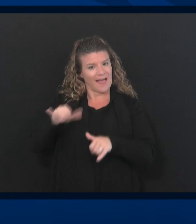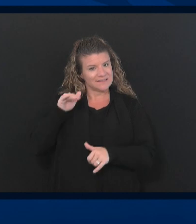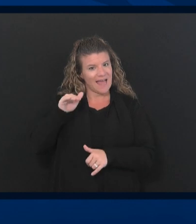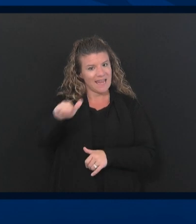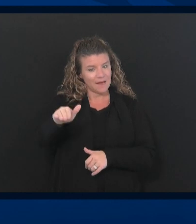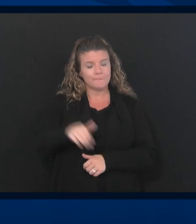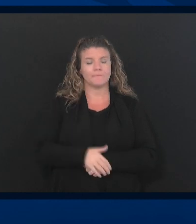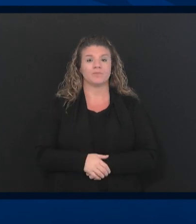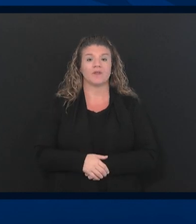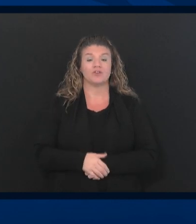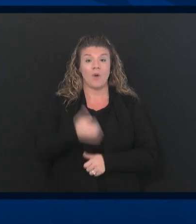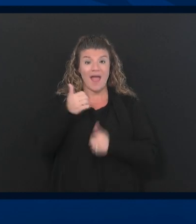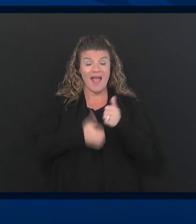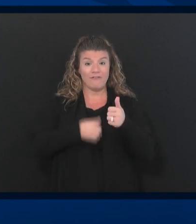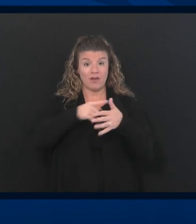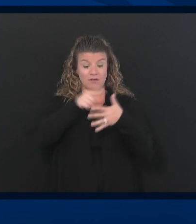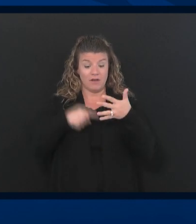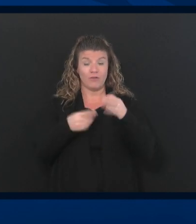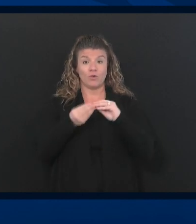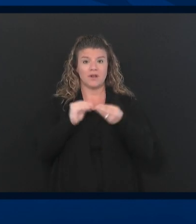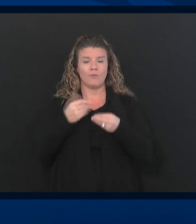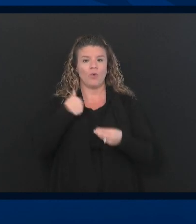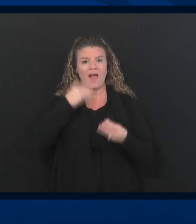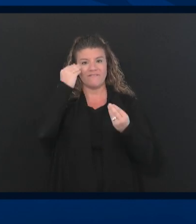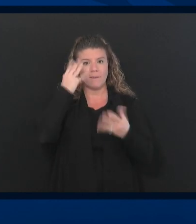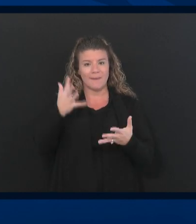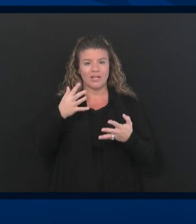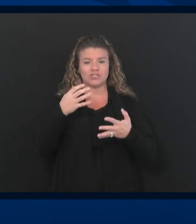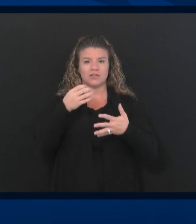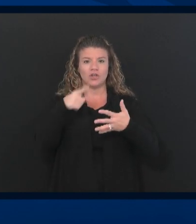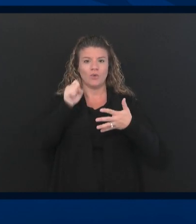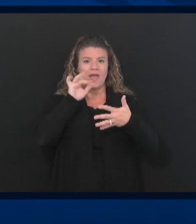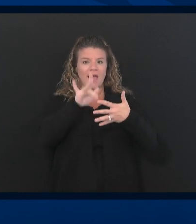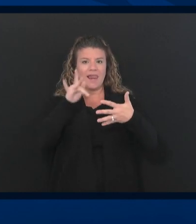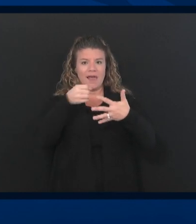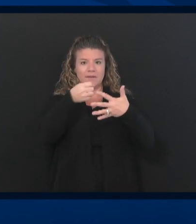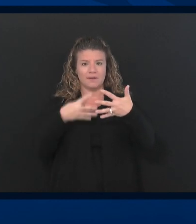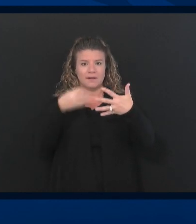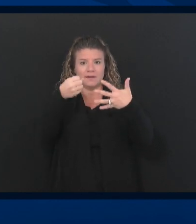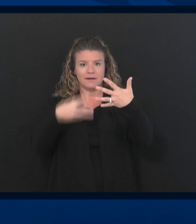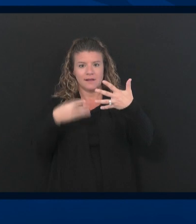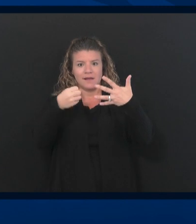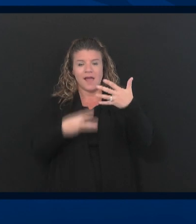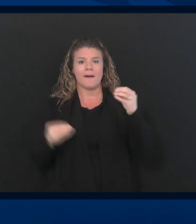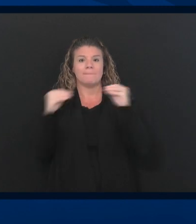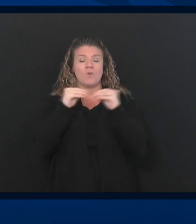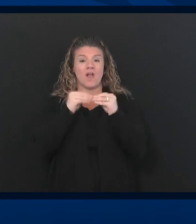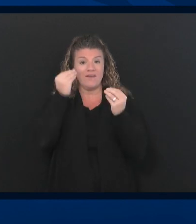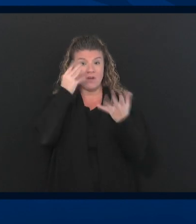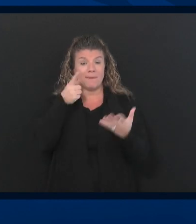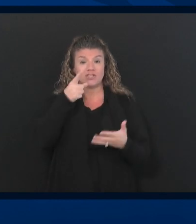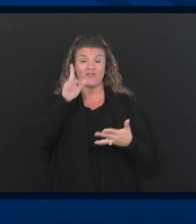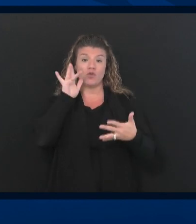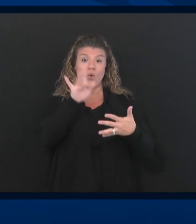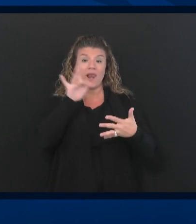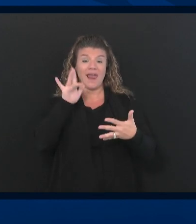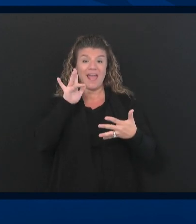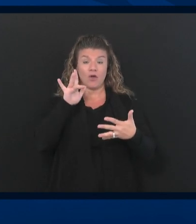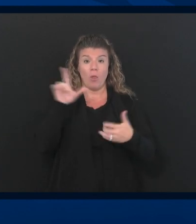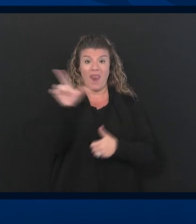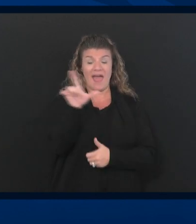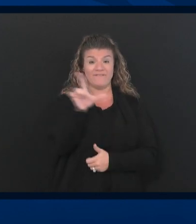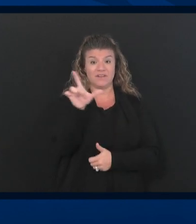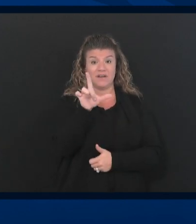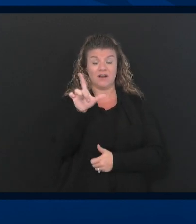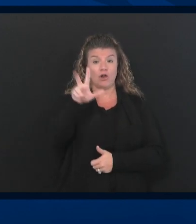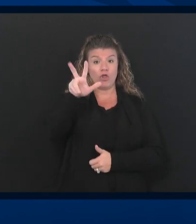each of these numbers, you've got some information below that you can click to get more information on. So if we click on that one on the left,